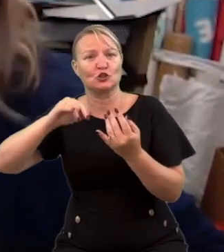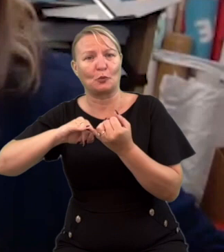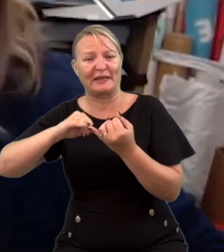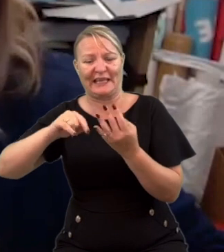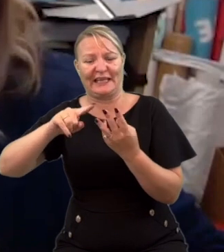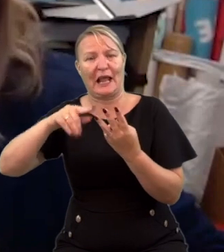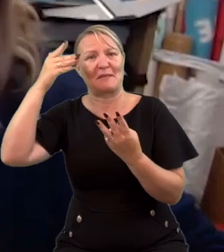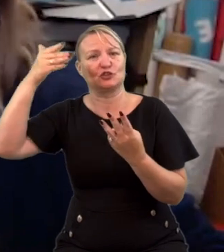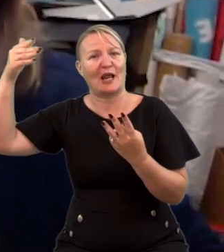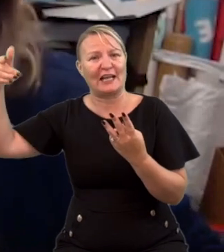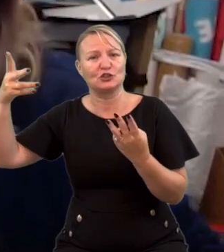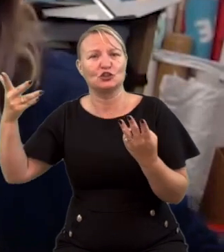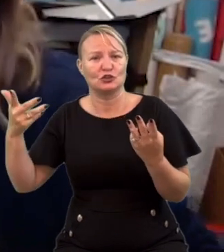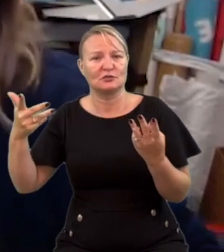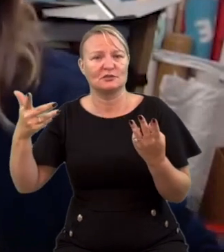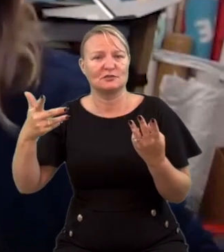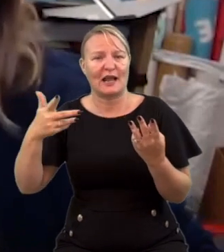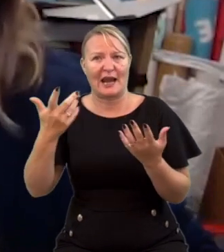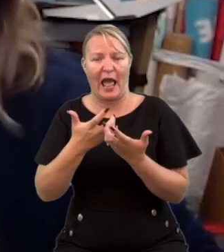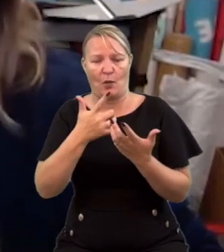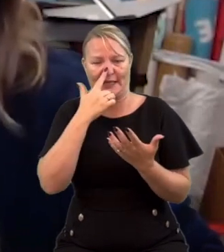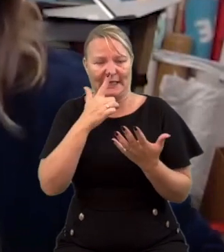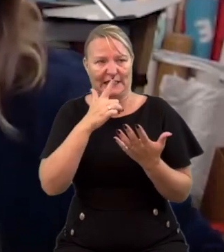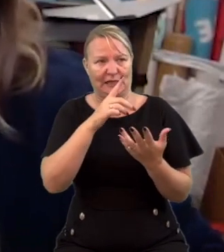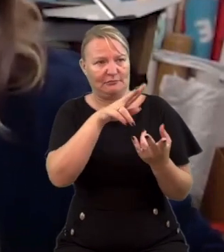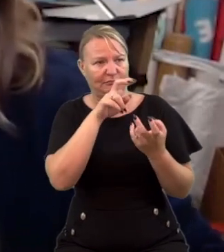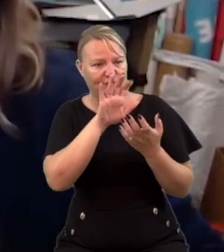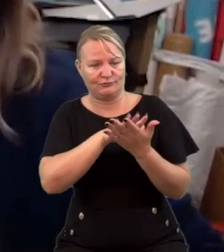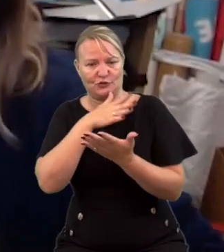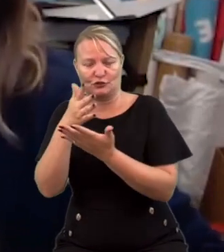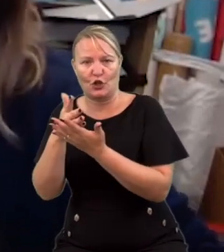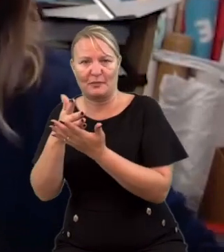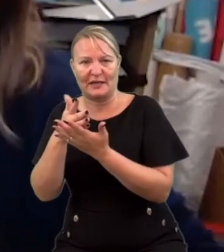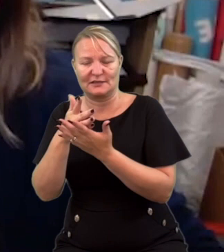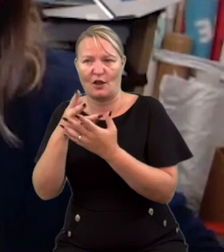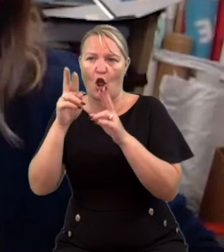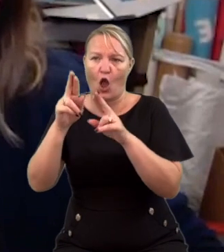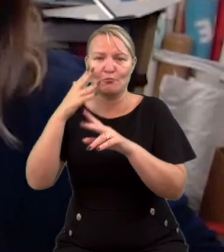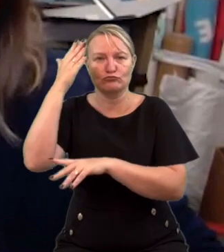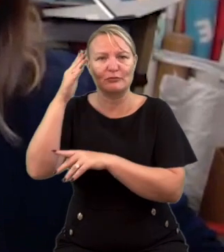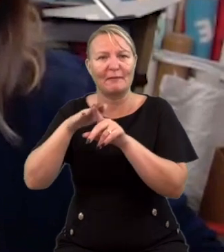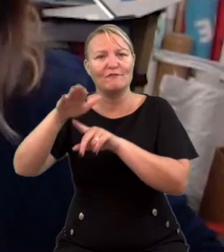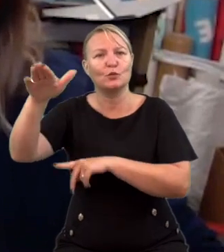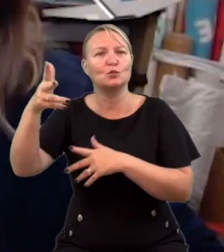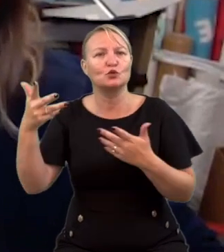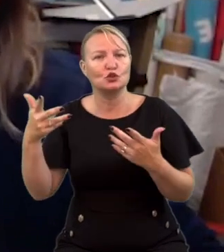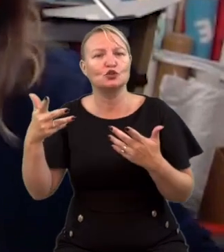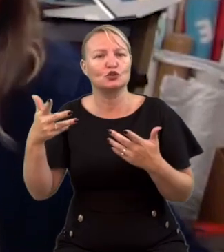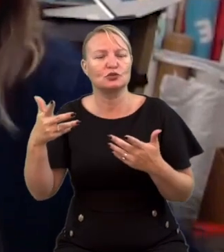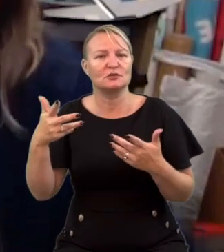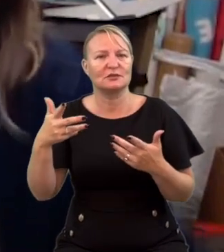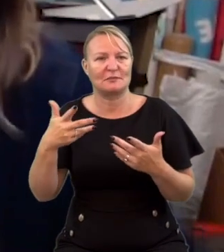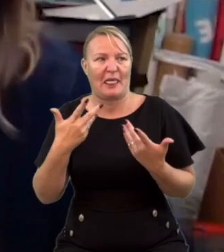Subi's imagination, and how he kind of interprets and reinterprets and projects his hopes and dreams for the